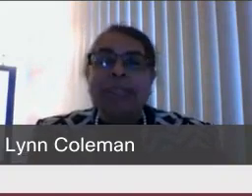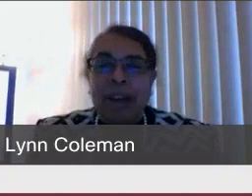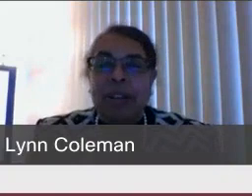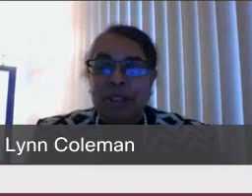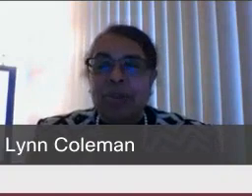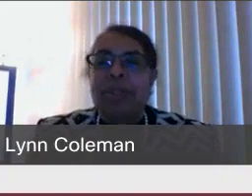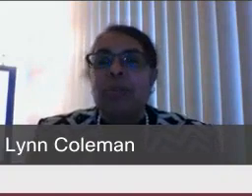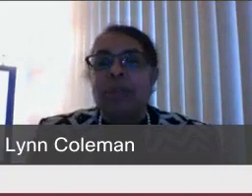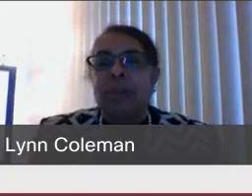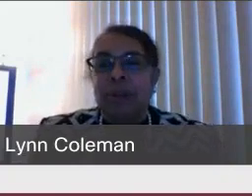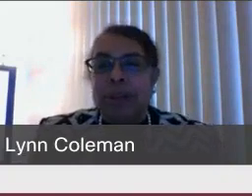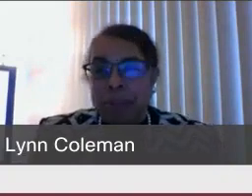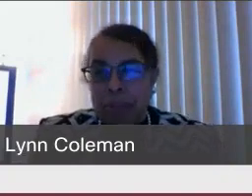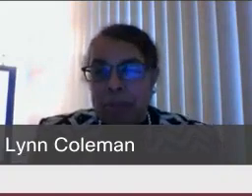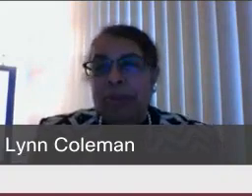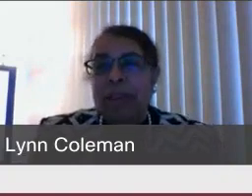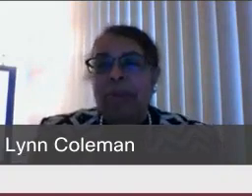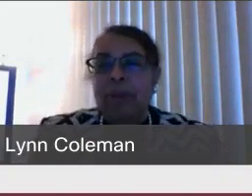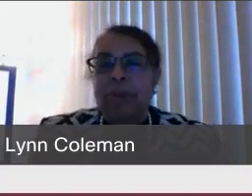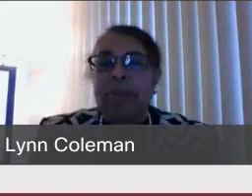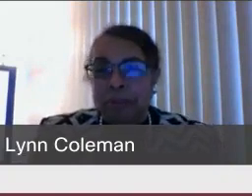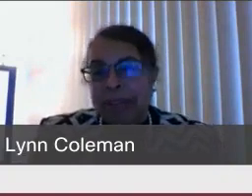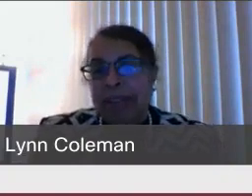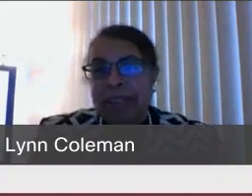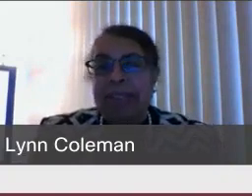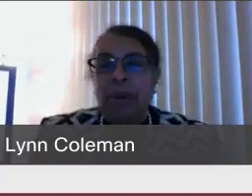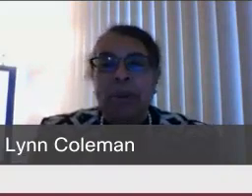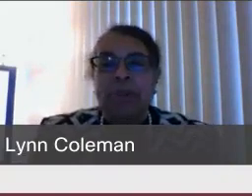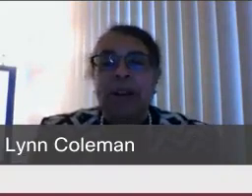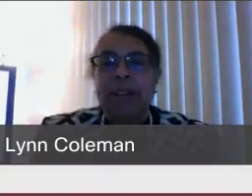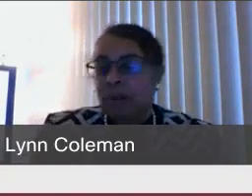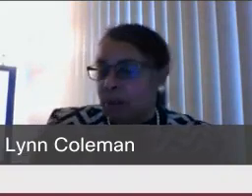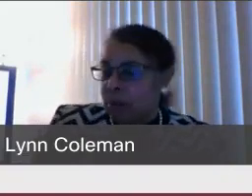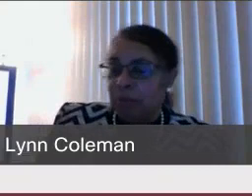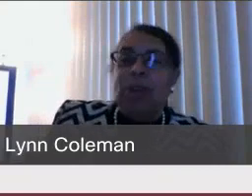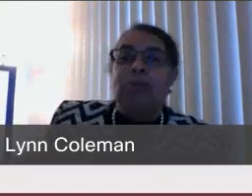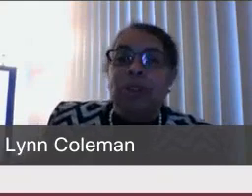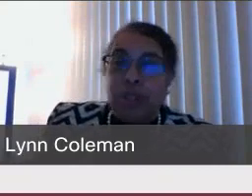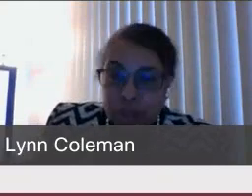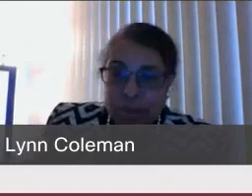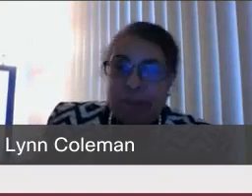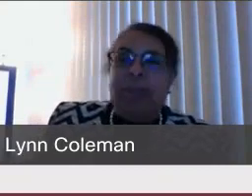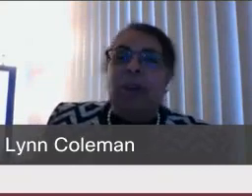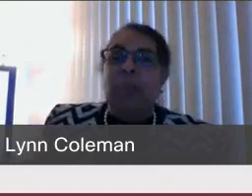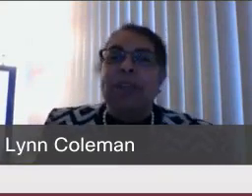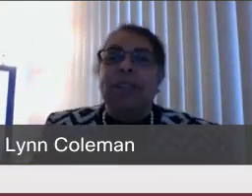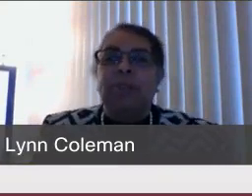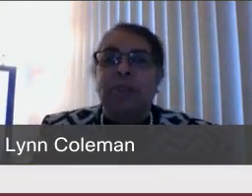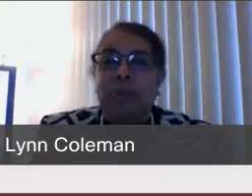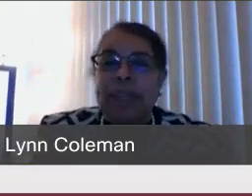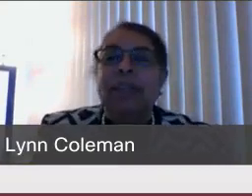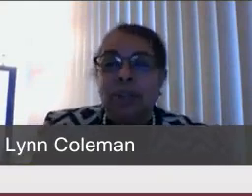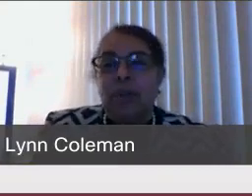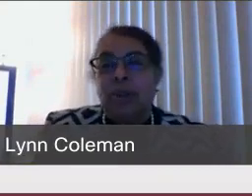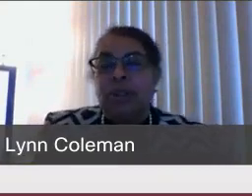population was not our students, it was community members that we were subsidizing. So we felt like we were there for our students, you know, we needed to